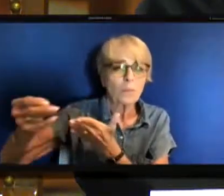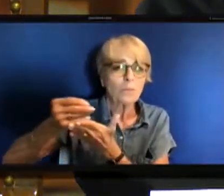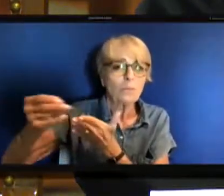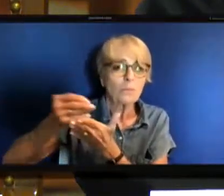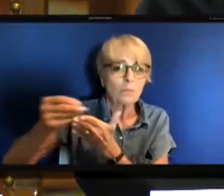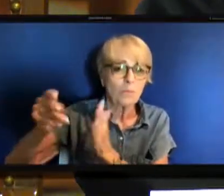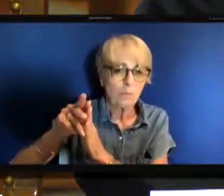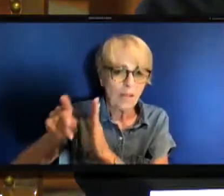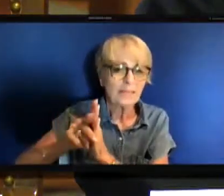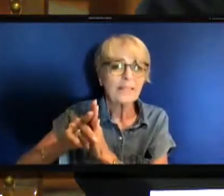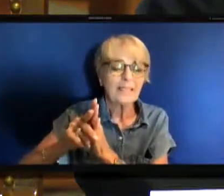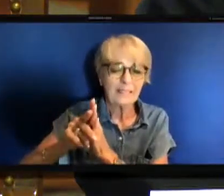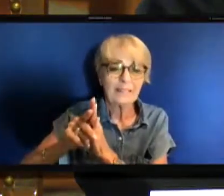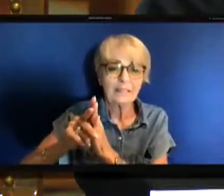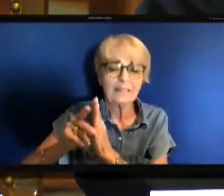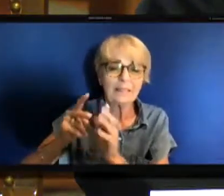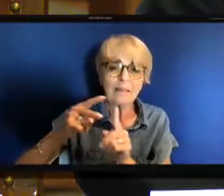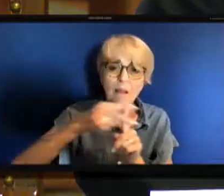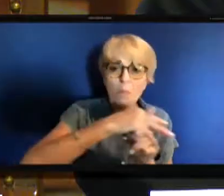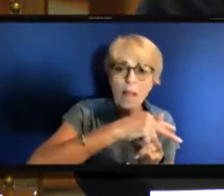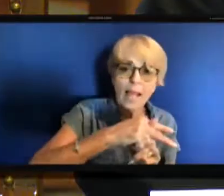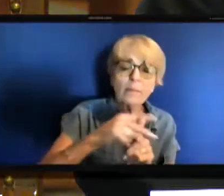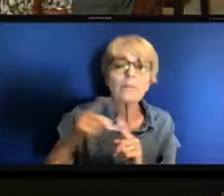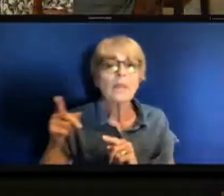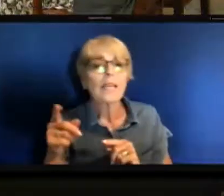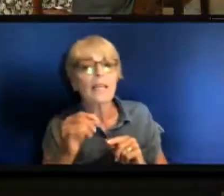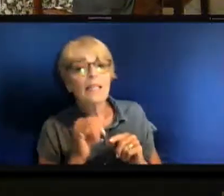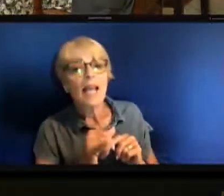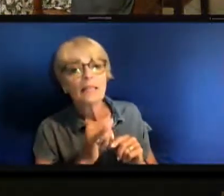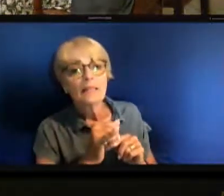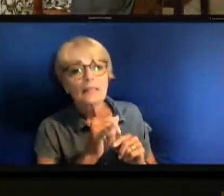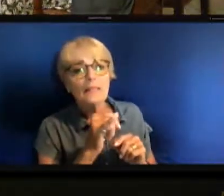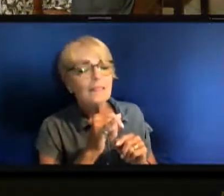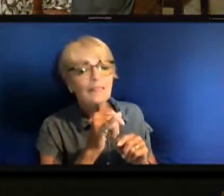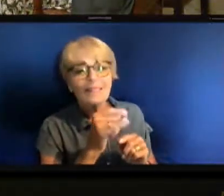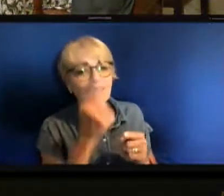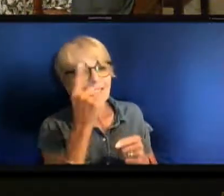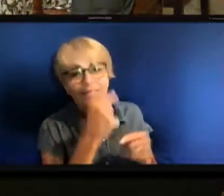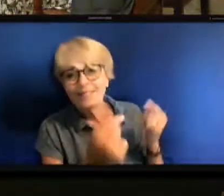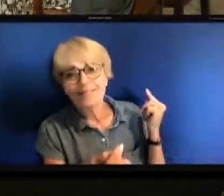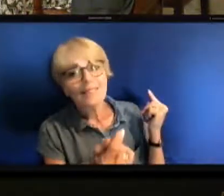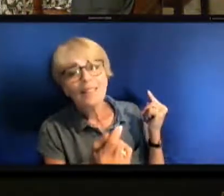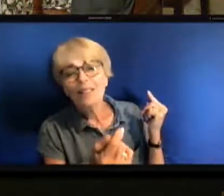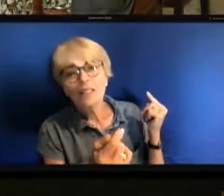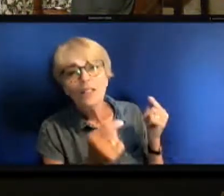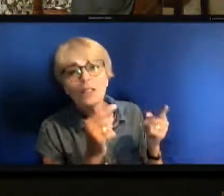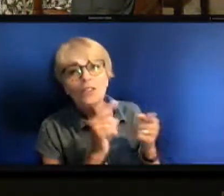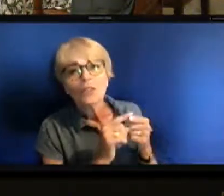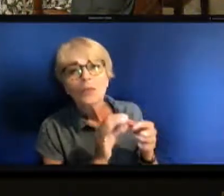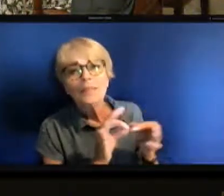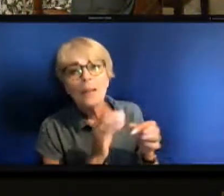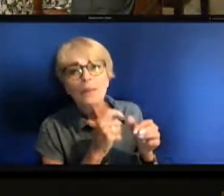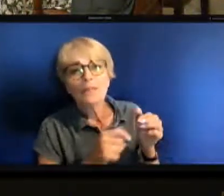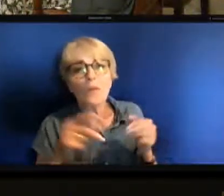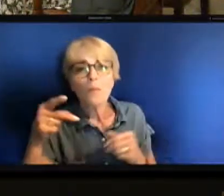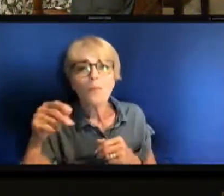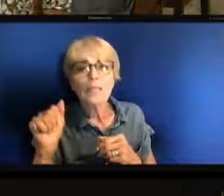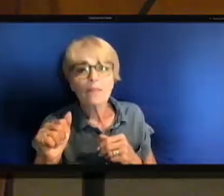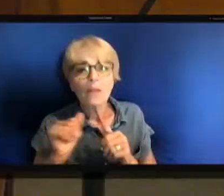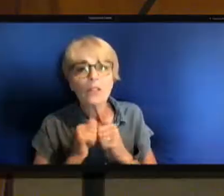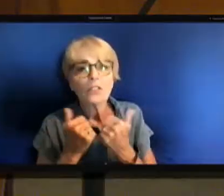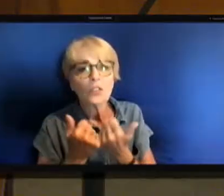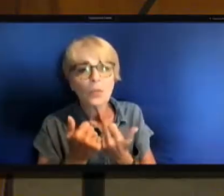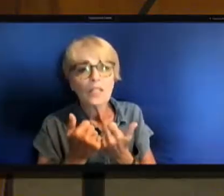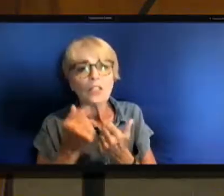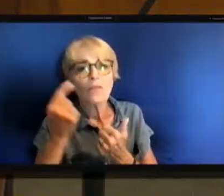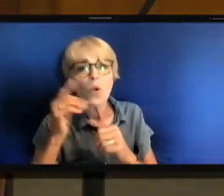would apply, but I'm not. That would be in direct opposition to the statements from the Pennsylvania Association for Nonprofit